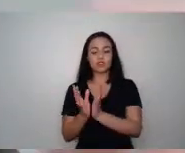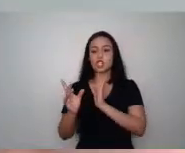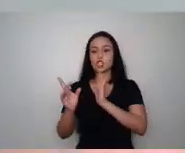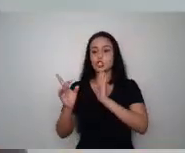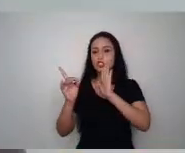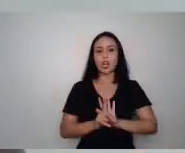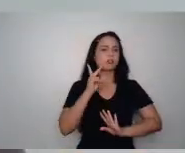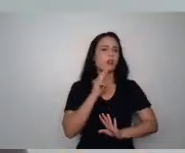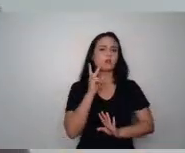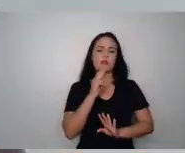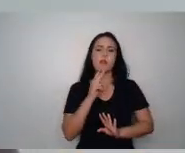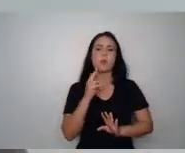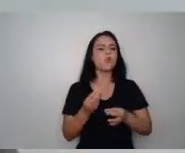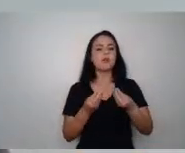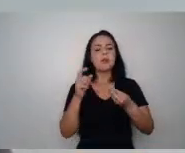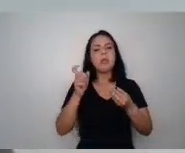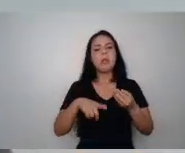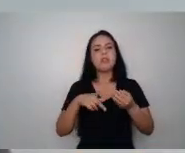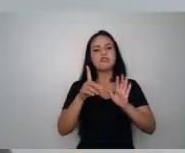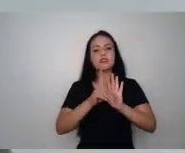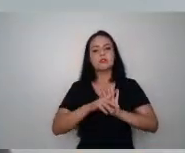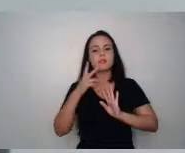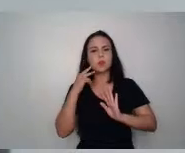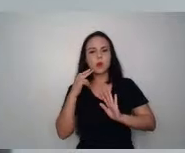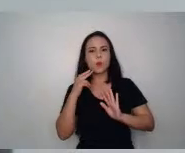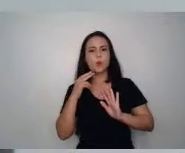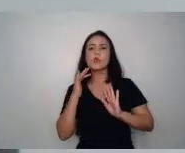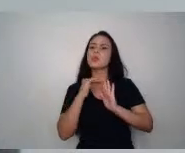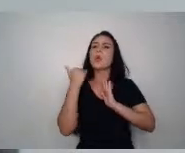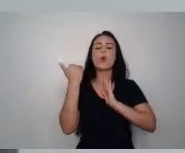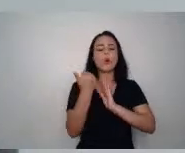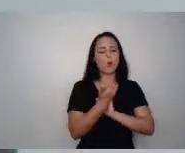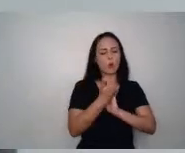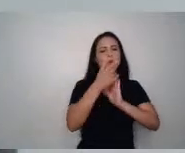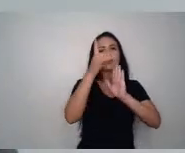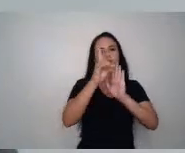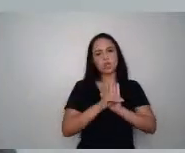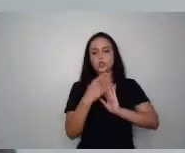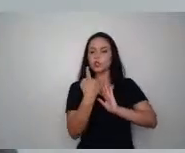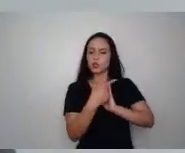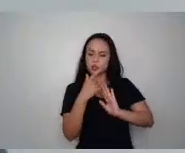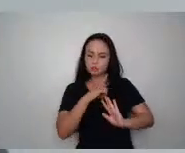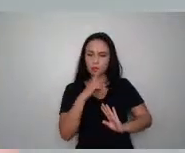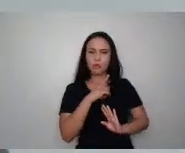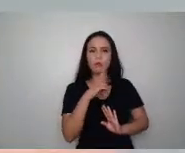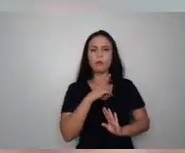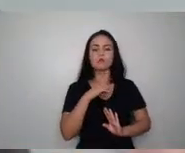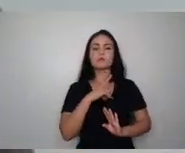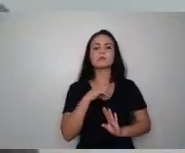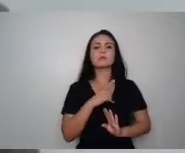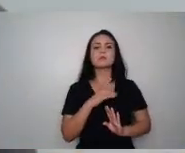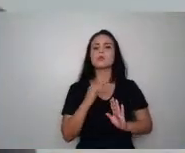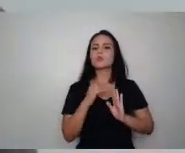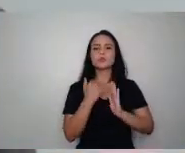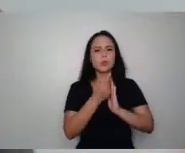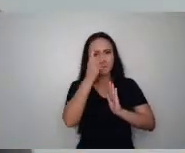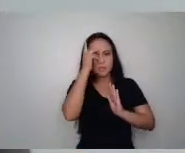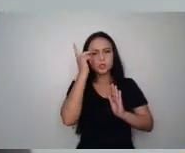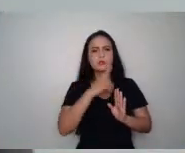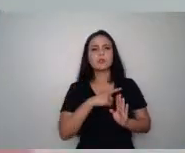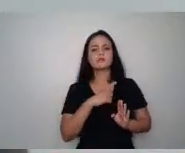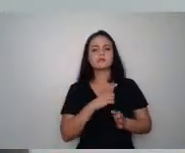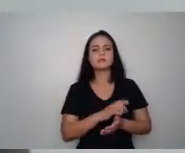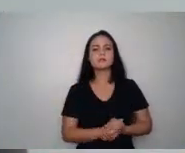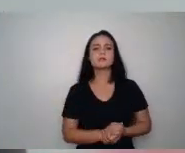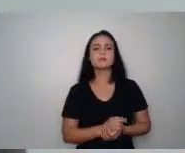rights, it's a group of natural rights. And what are the natural rights? These are the ones that we have, that every